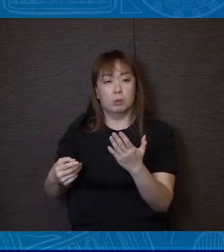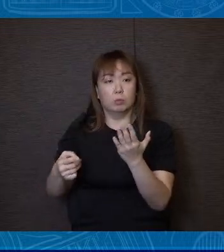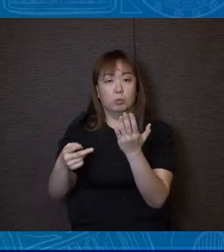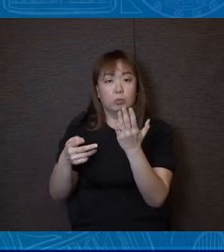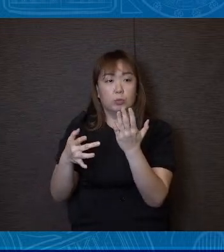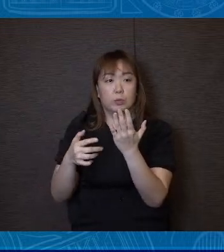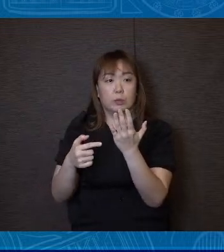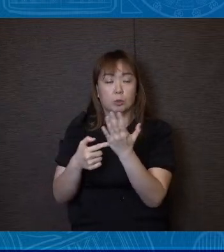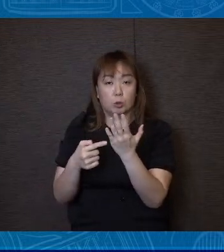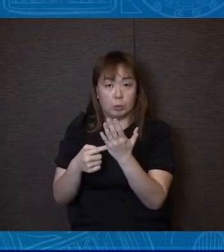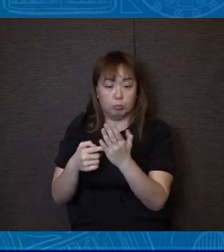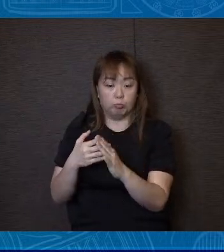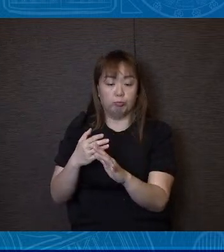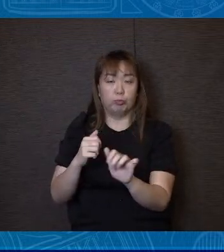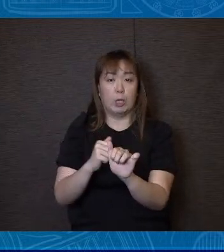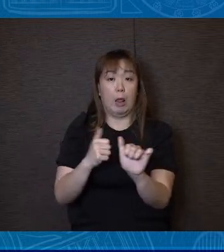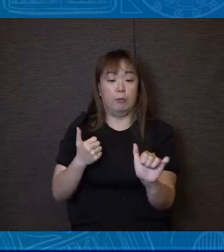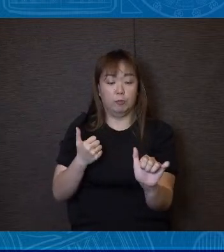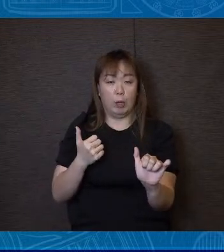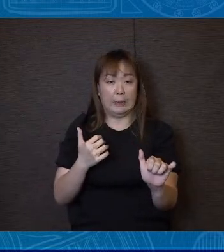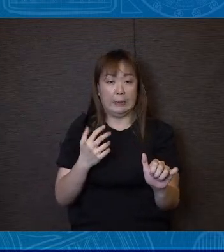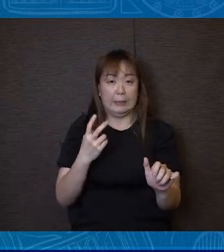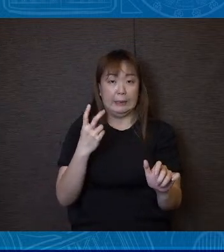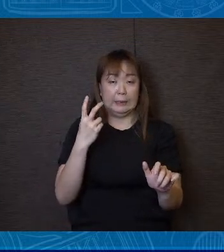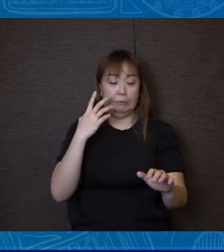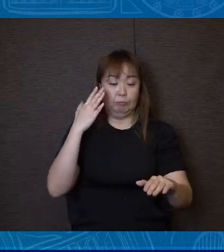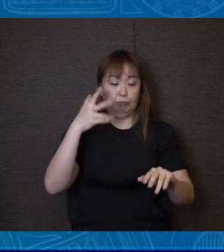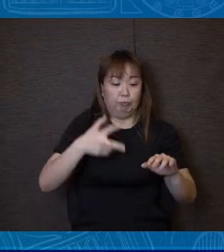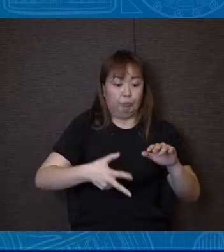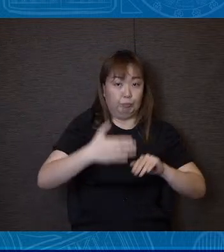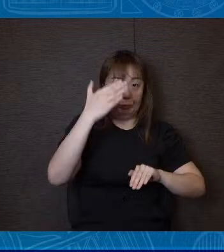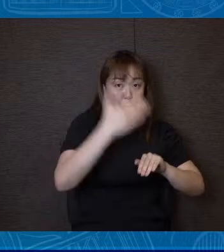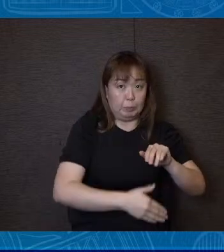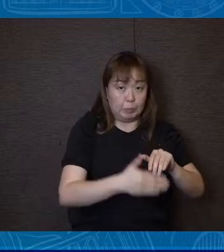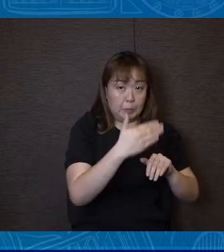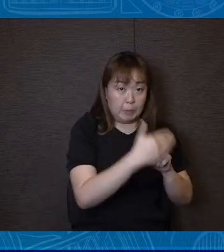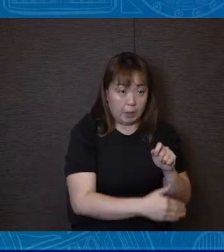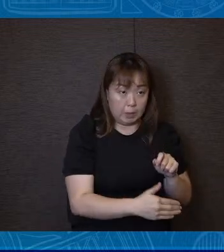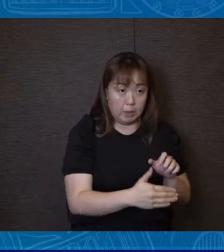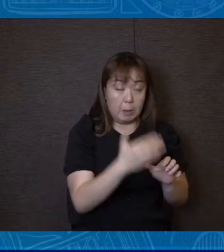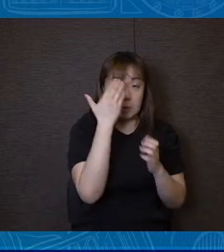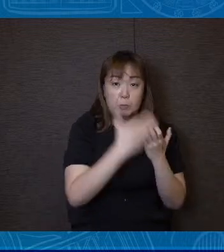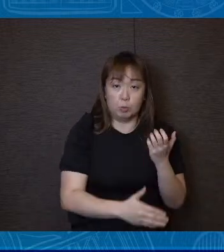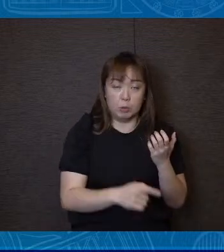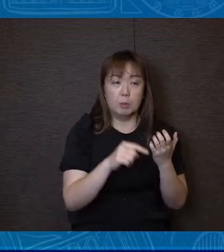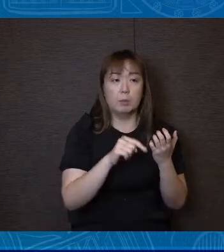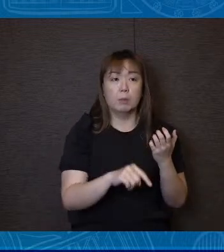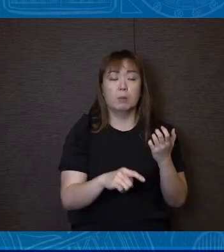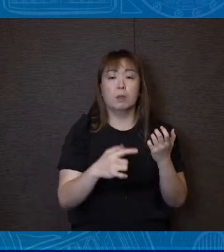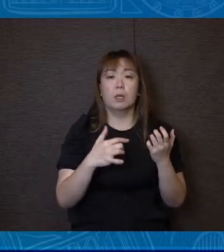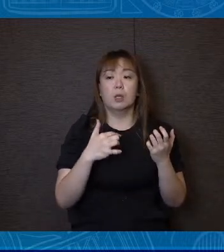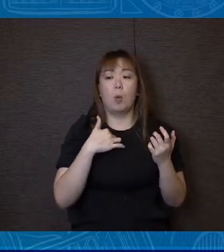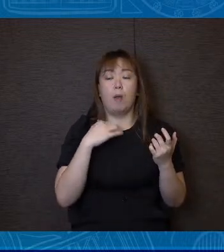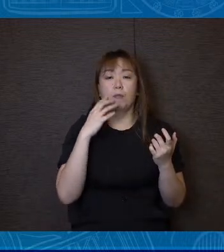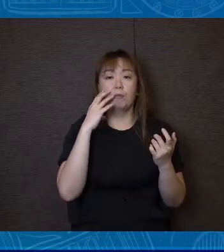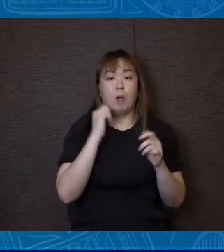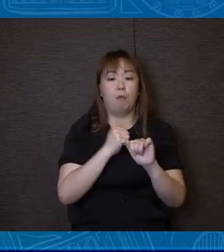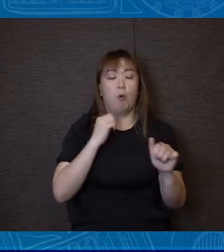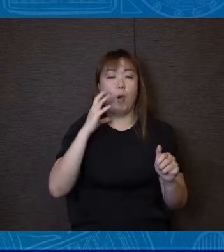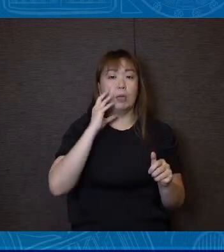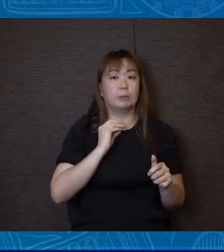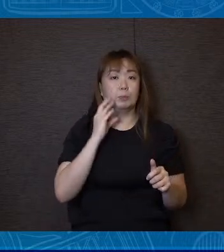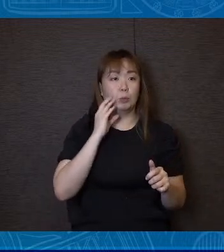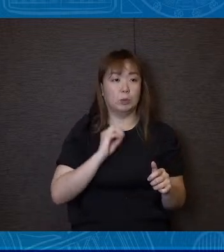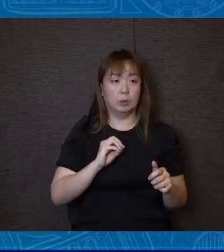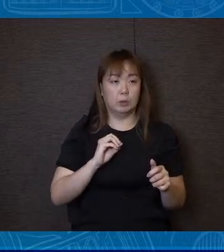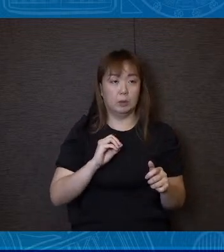being blind in complex disasters like this? Because we don't really experience 3 consecutive